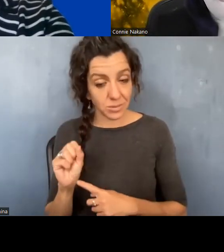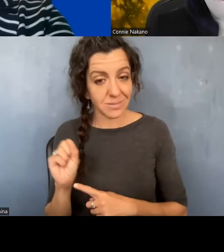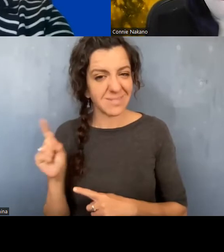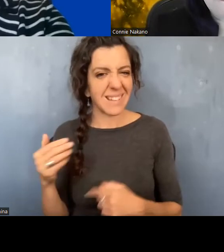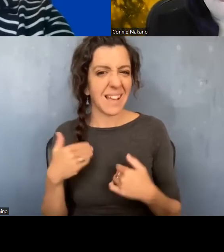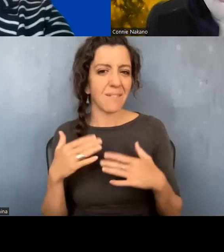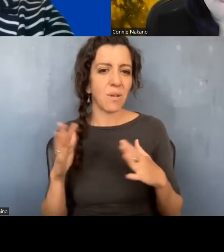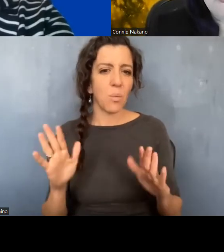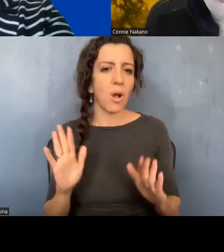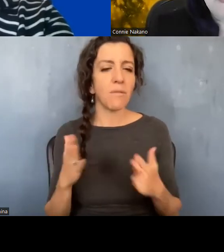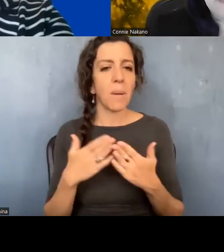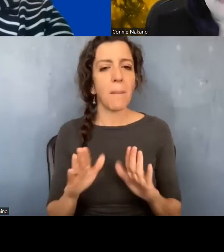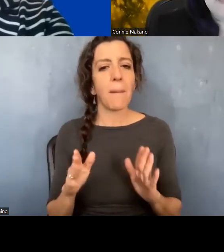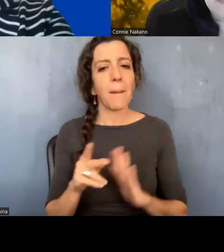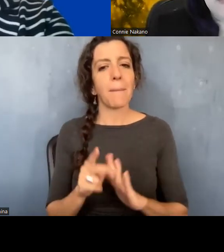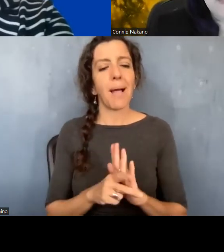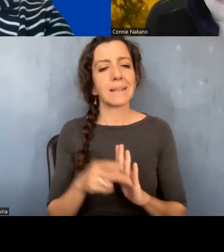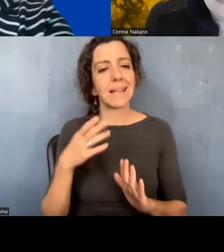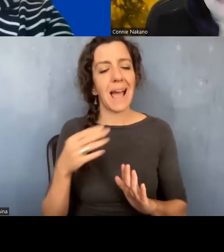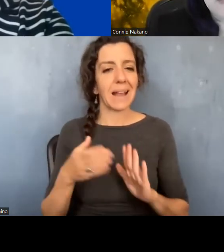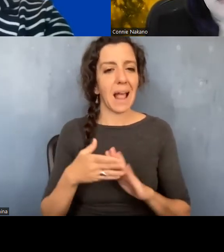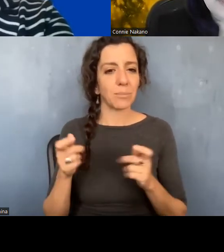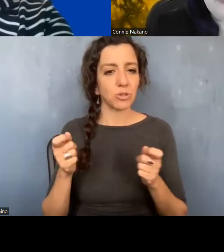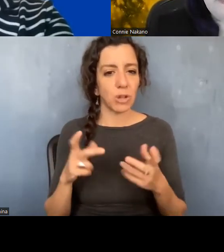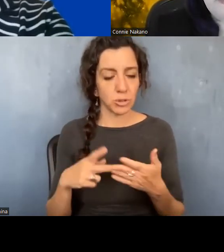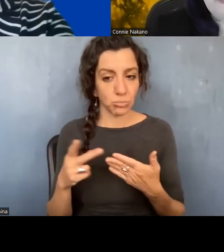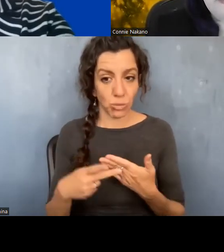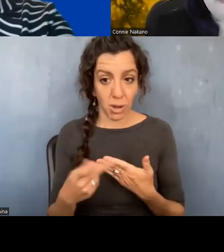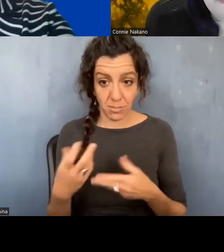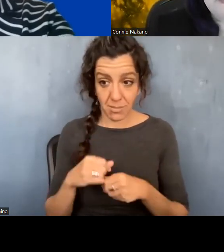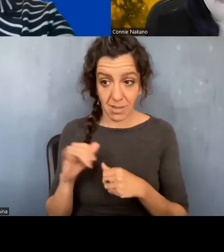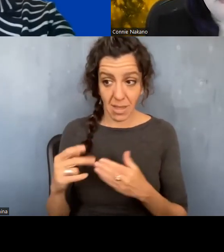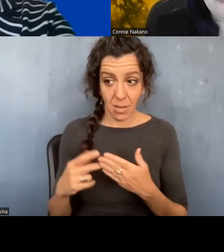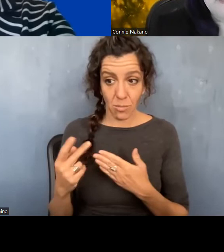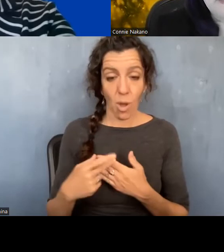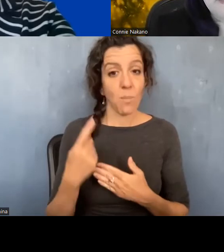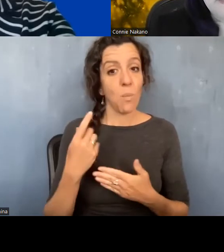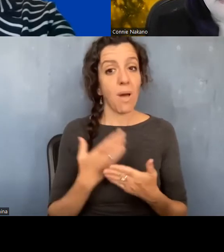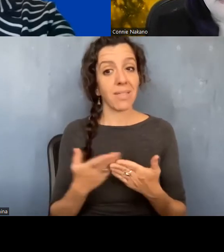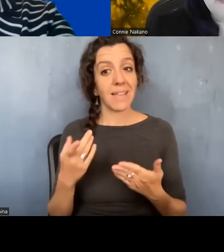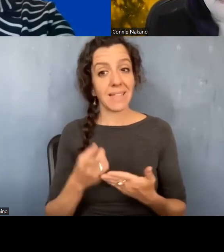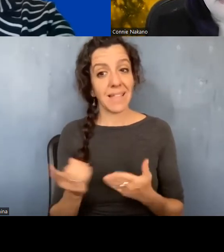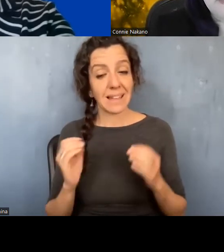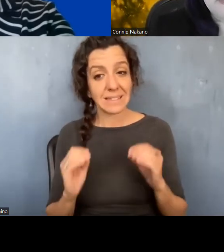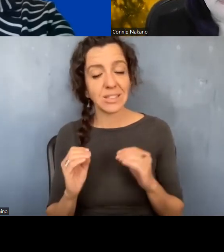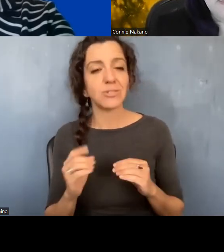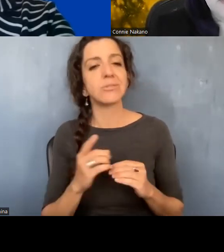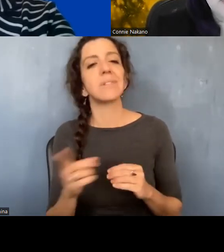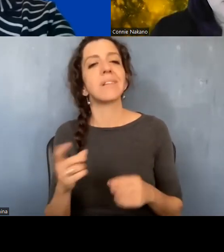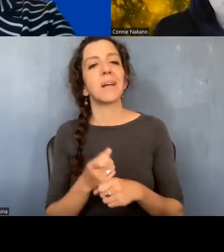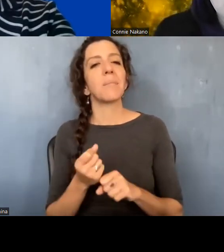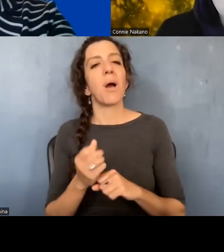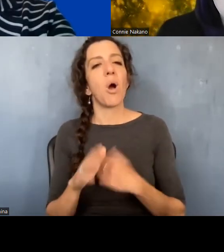wonderful public policy and administration program. And in that program, one of the things they teach is they make all the students